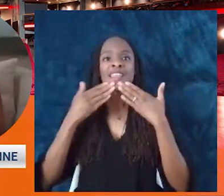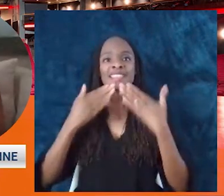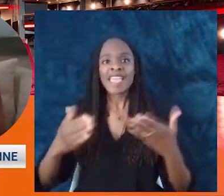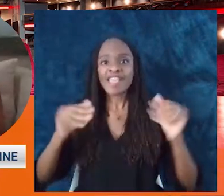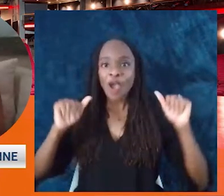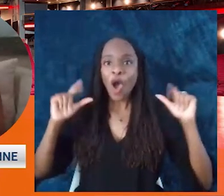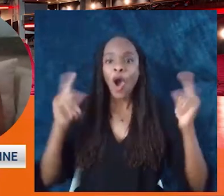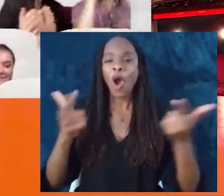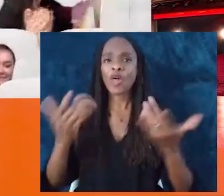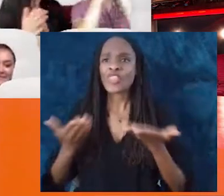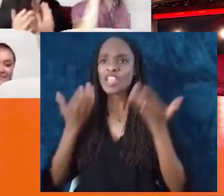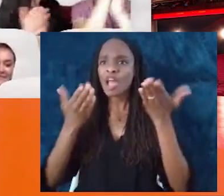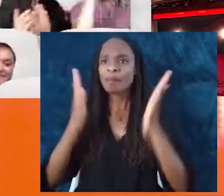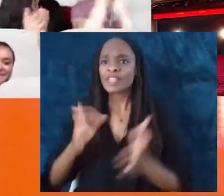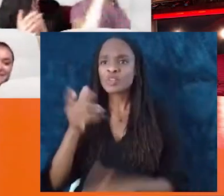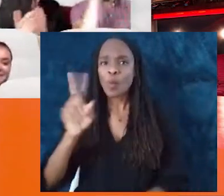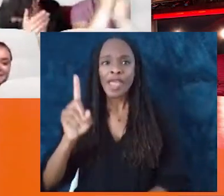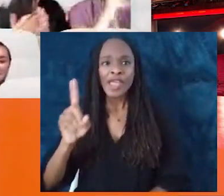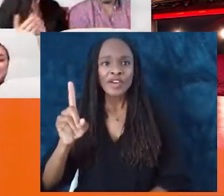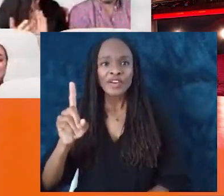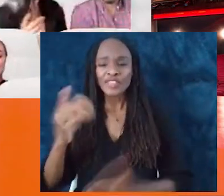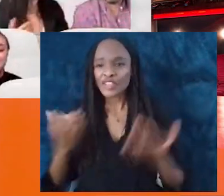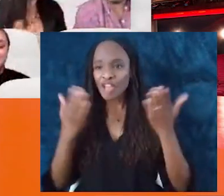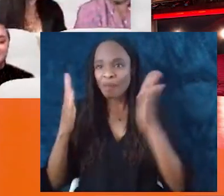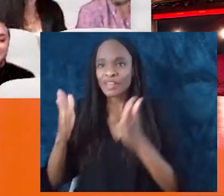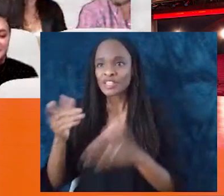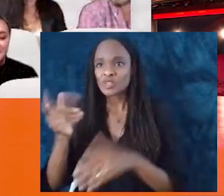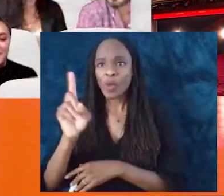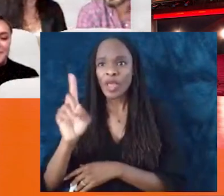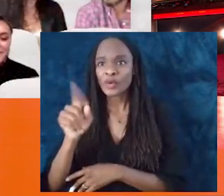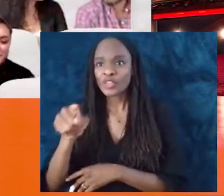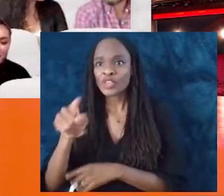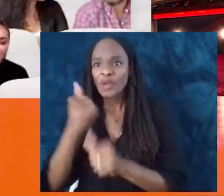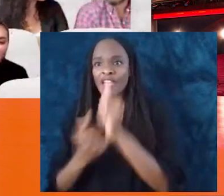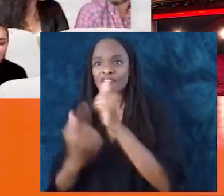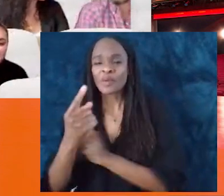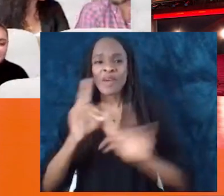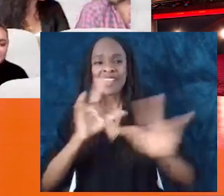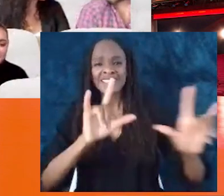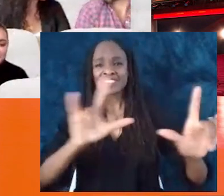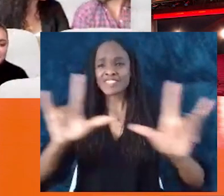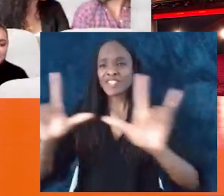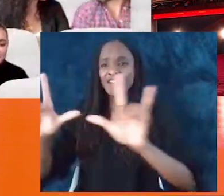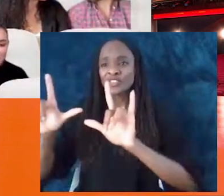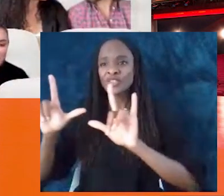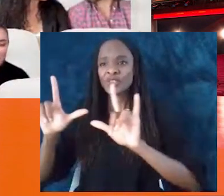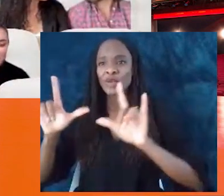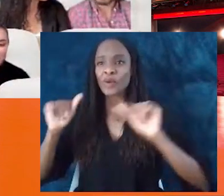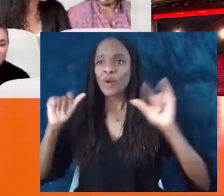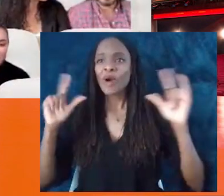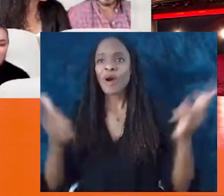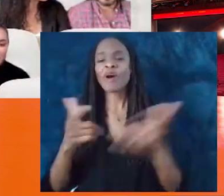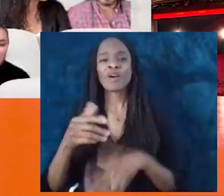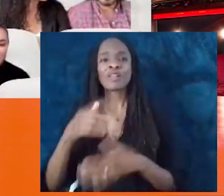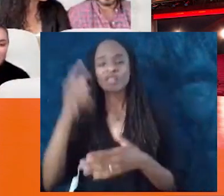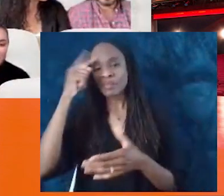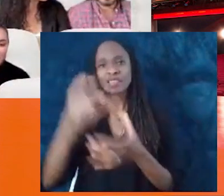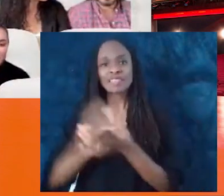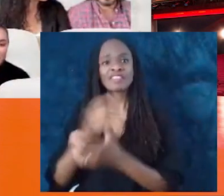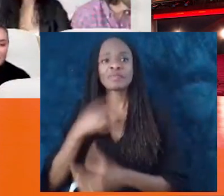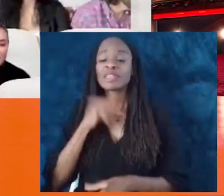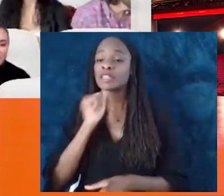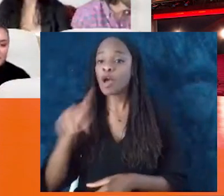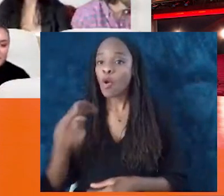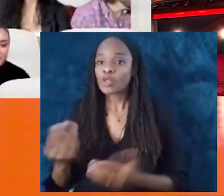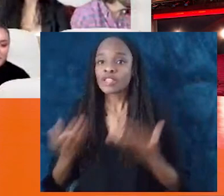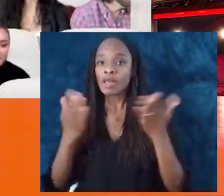Where are the nominees? Where are you at, everybody? I love you all. Believe me, all of you, and not just the nominees and the winners,